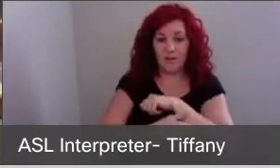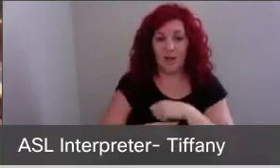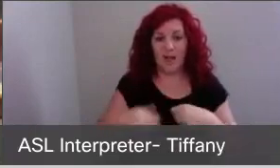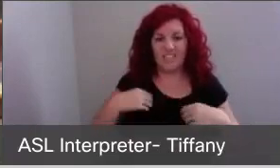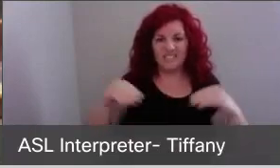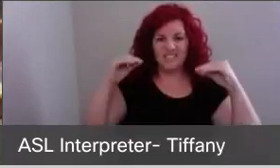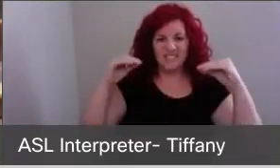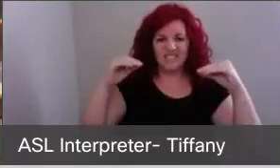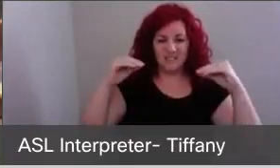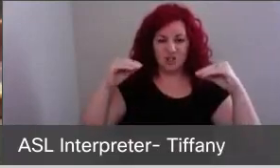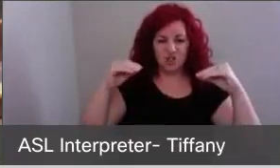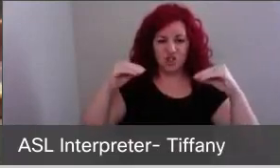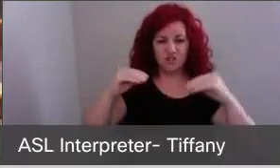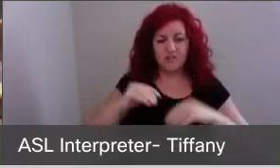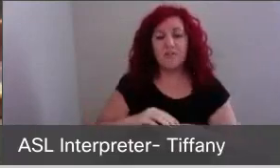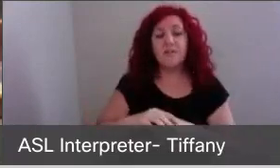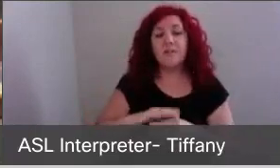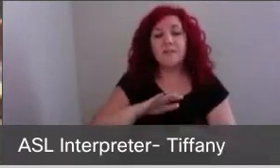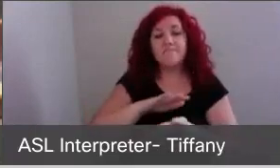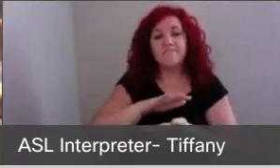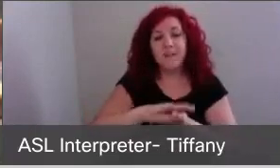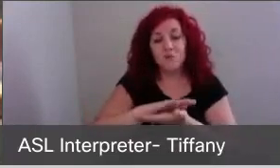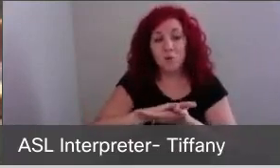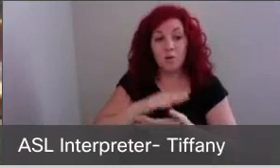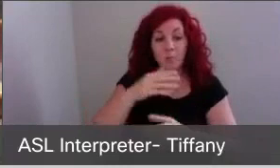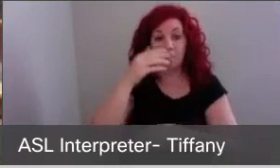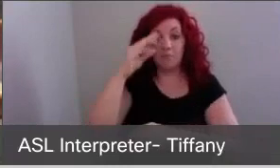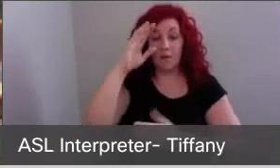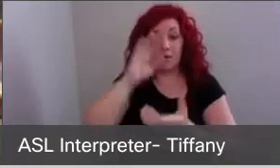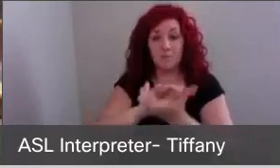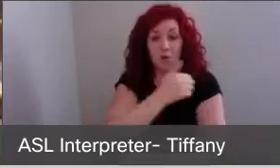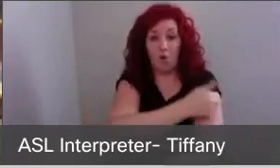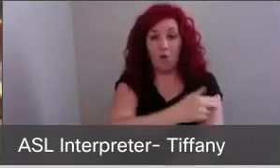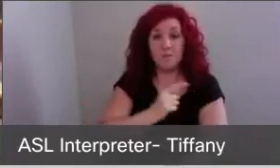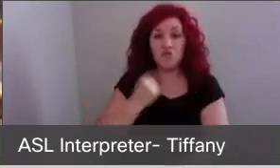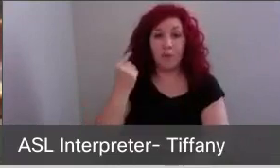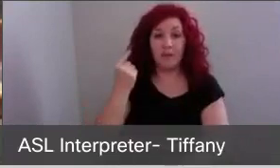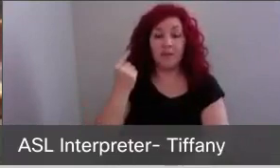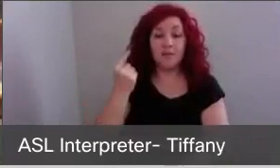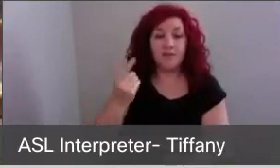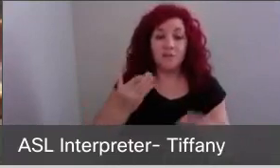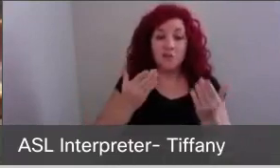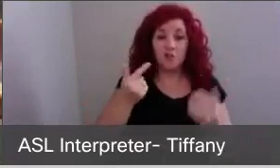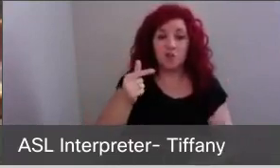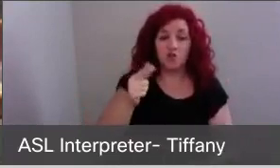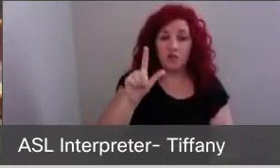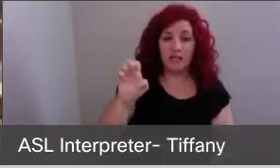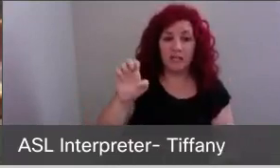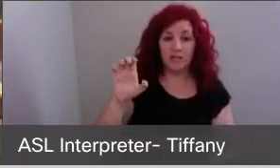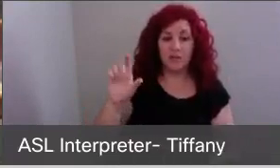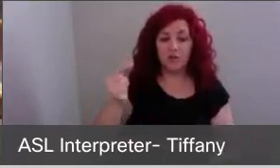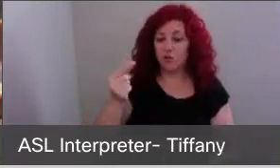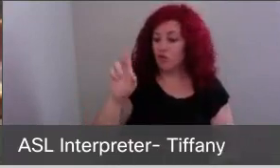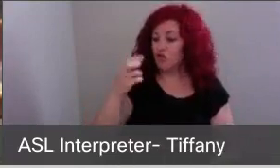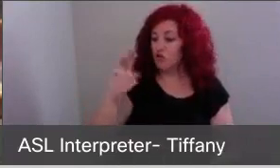up there currently. My husband is a hospice chaplain who serves Greenlee, Graham, and Cochise